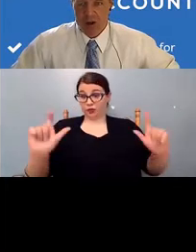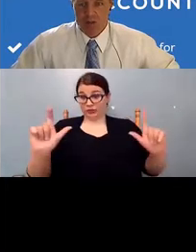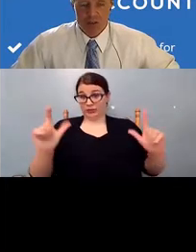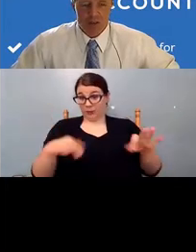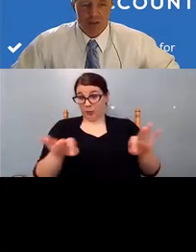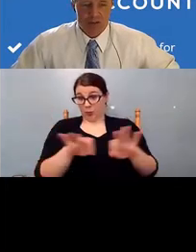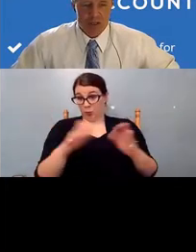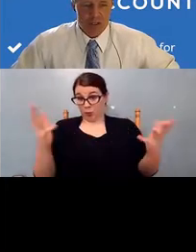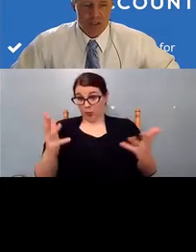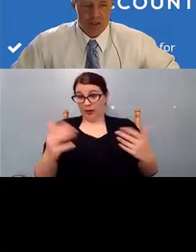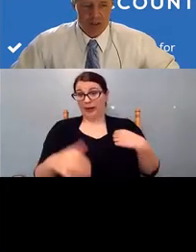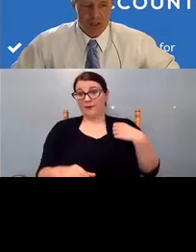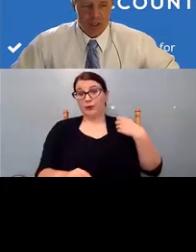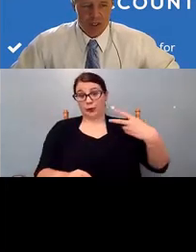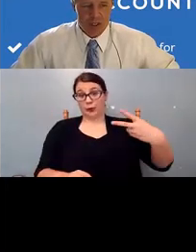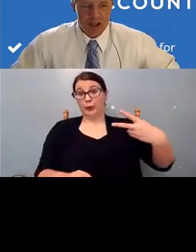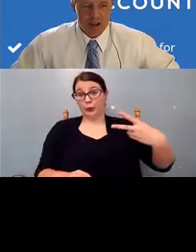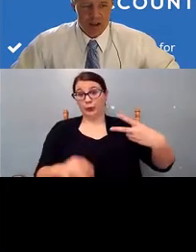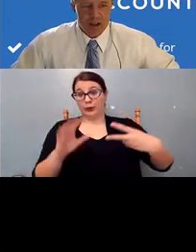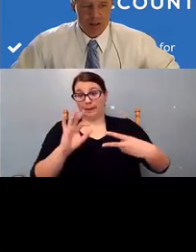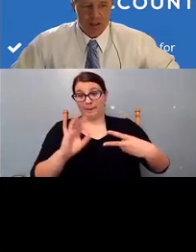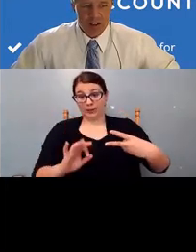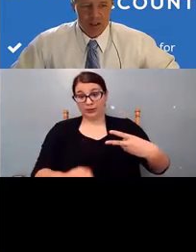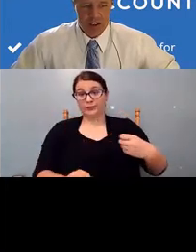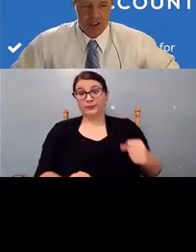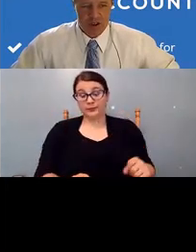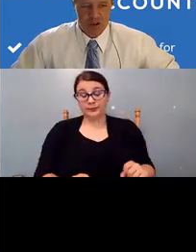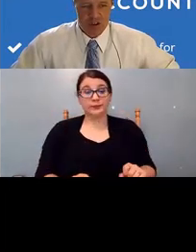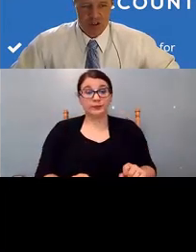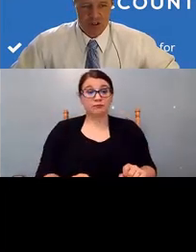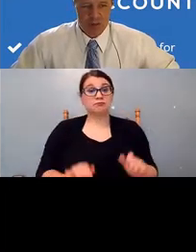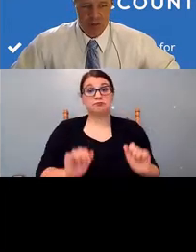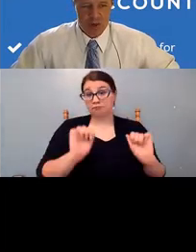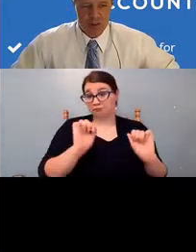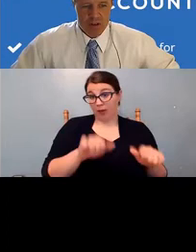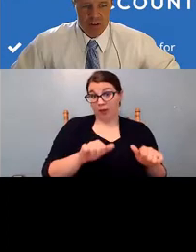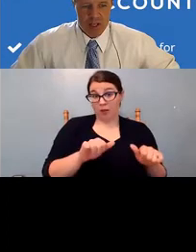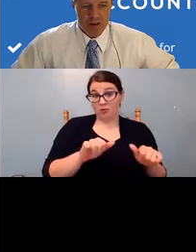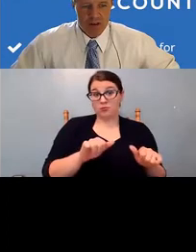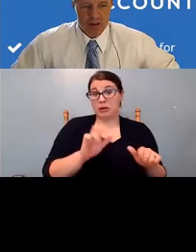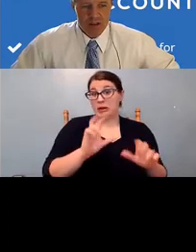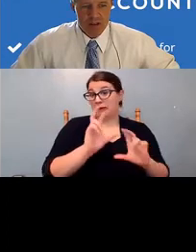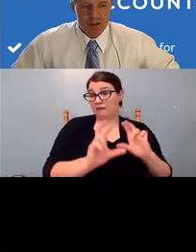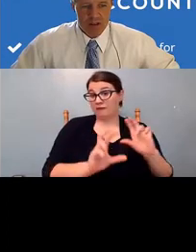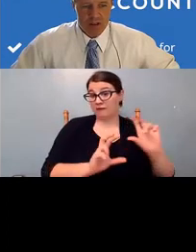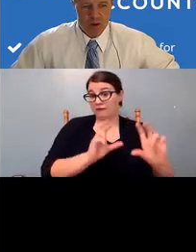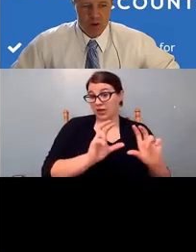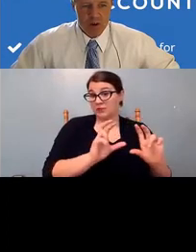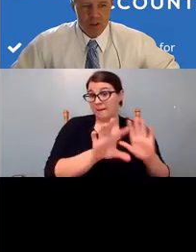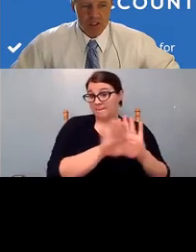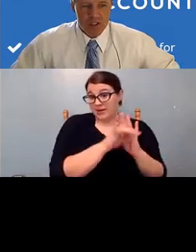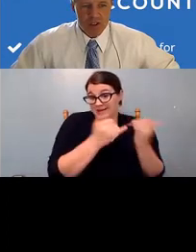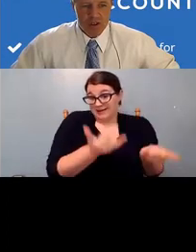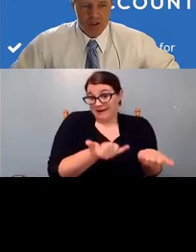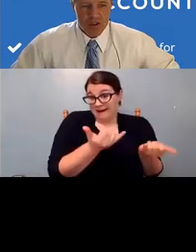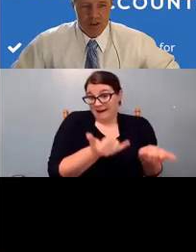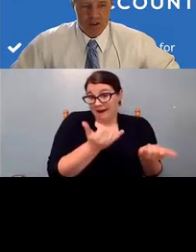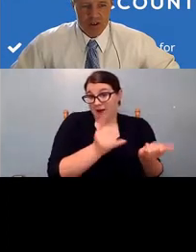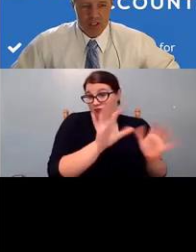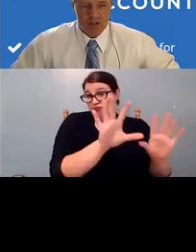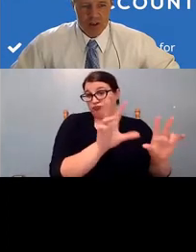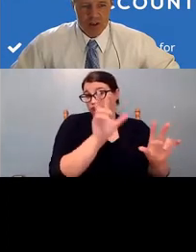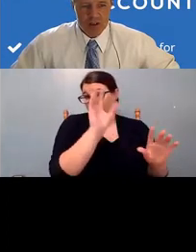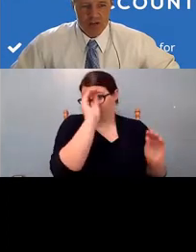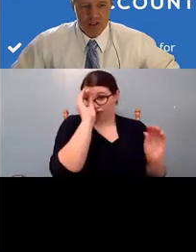have two options. So you can either, you know, choose your investment options now, or you can choose